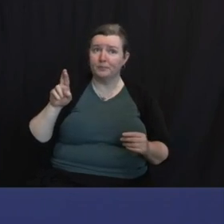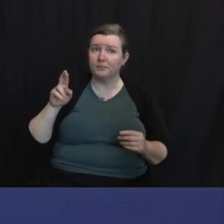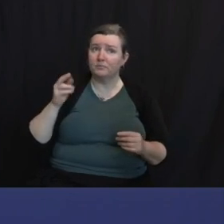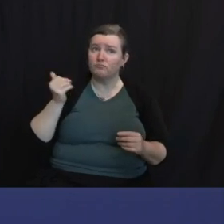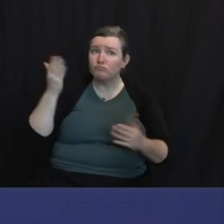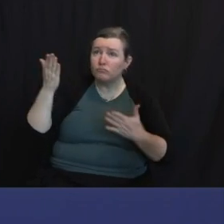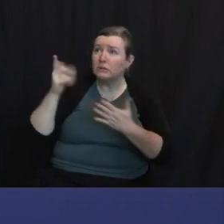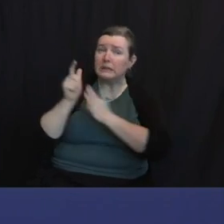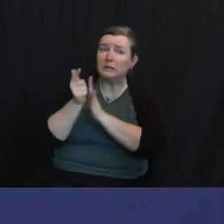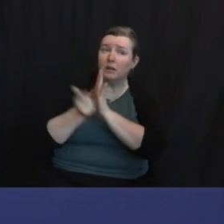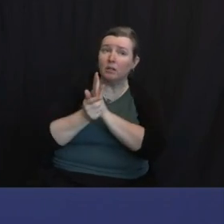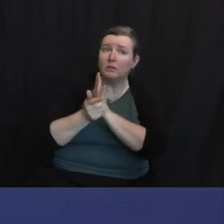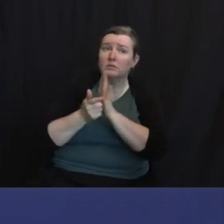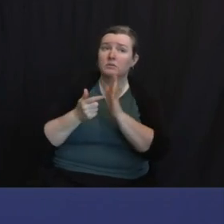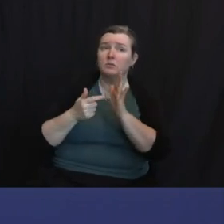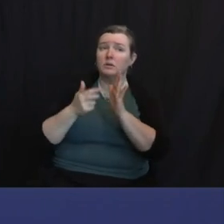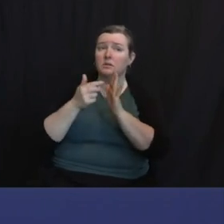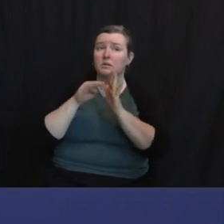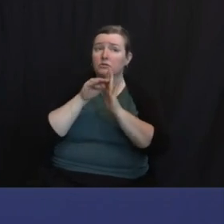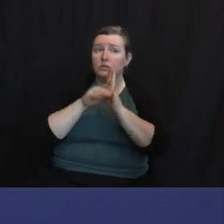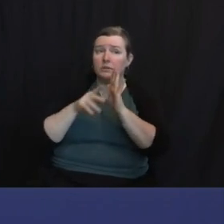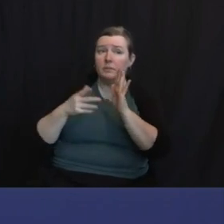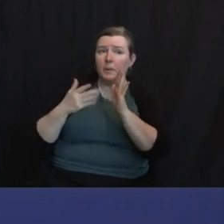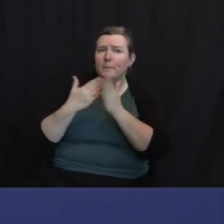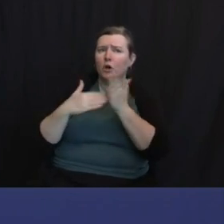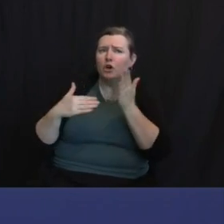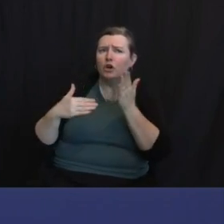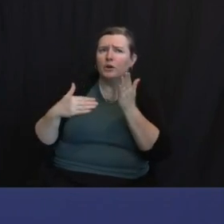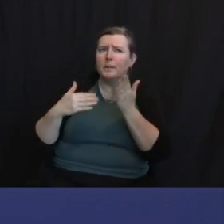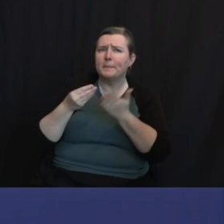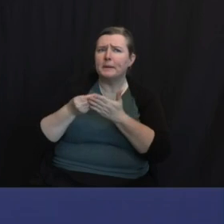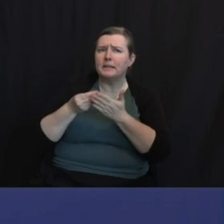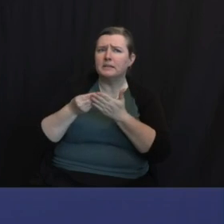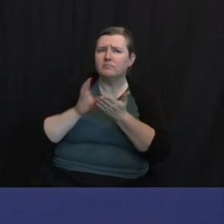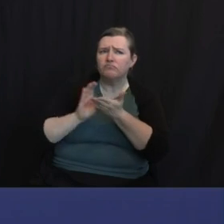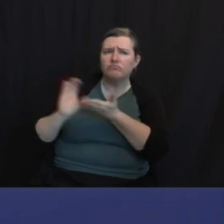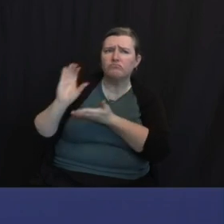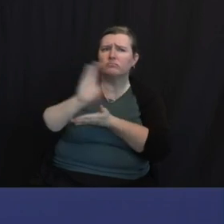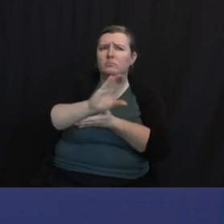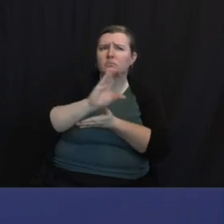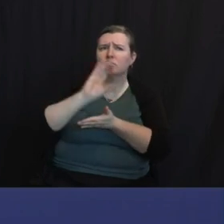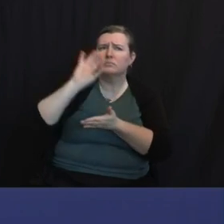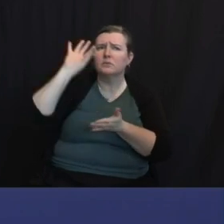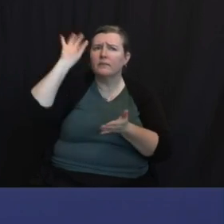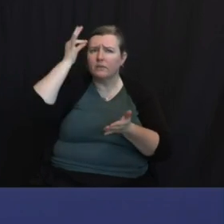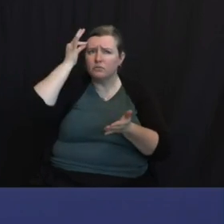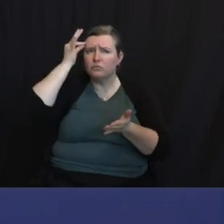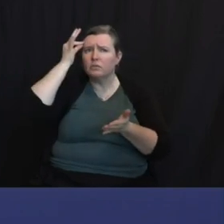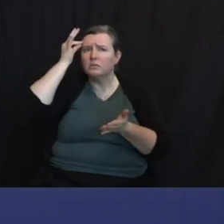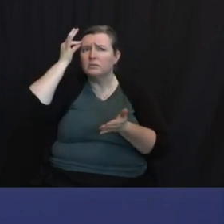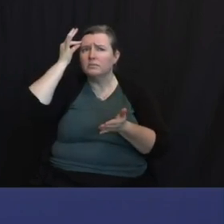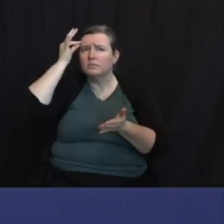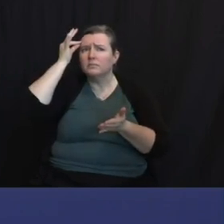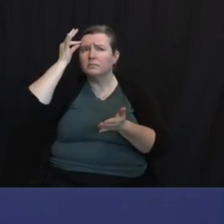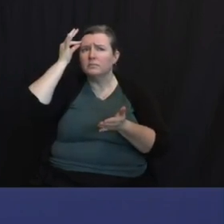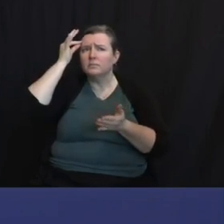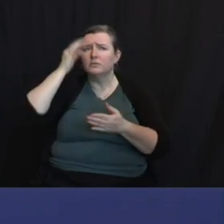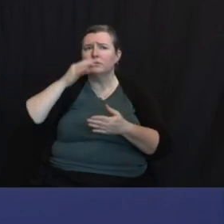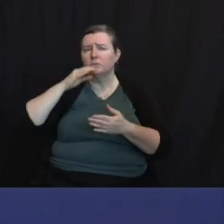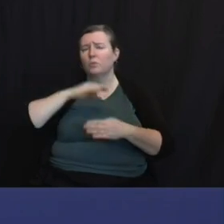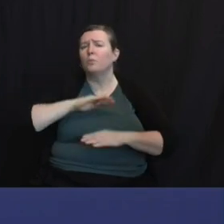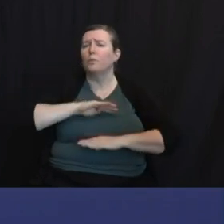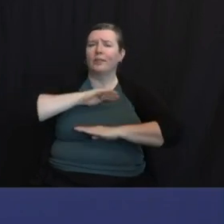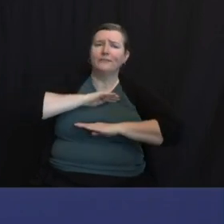portion of the ESSER to federal relief funding to reward school districts that have reopened with in-person